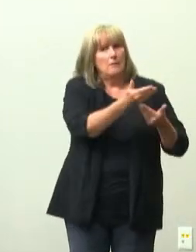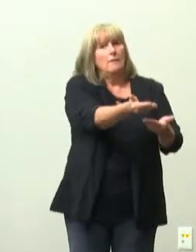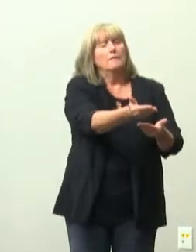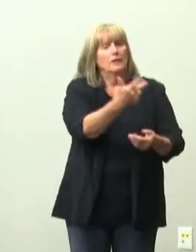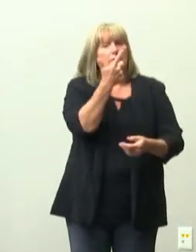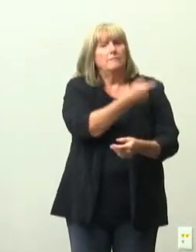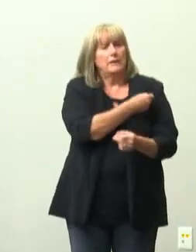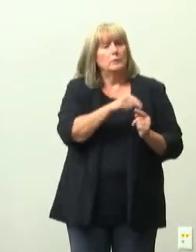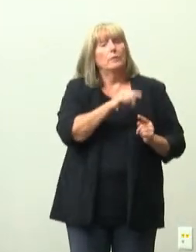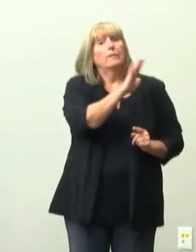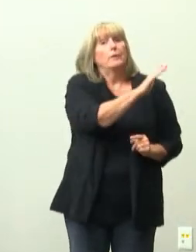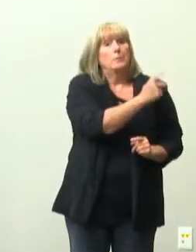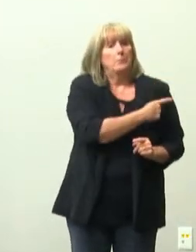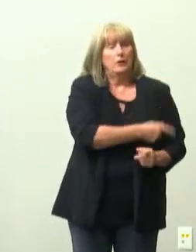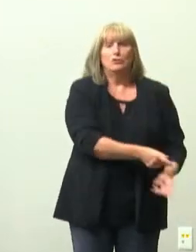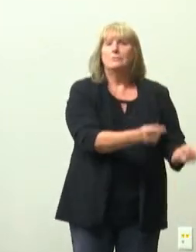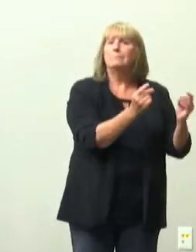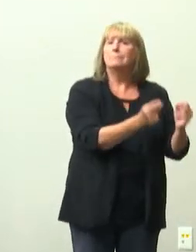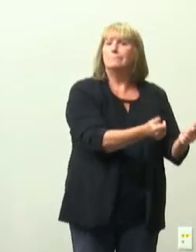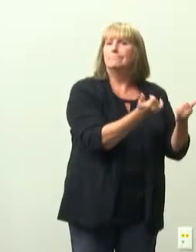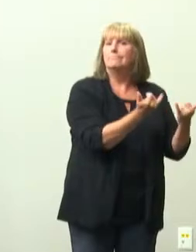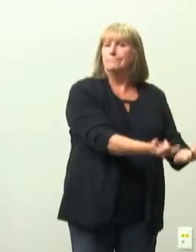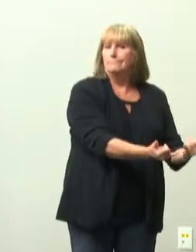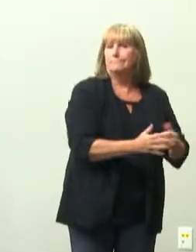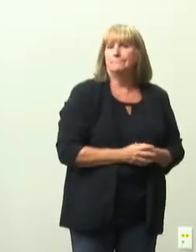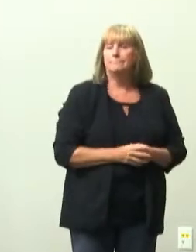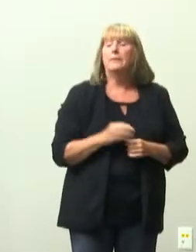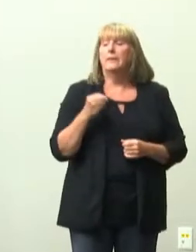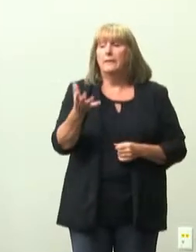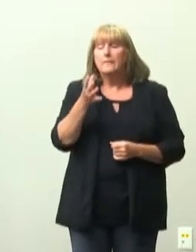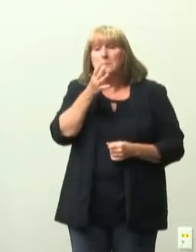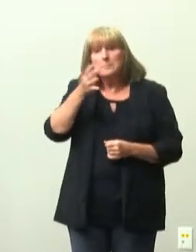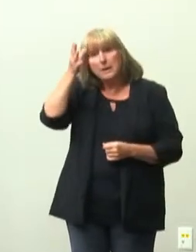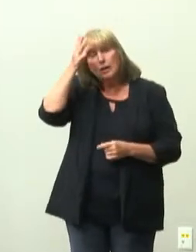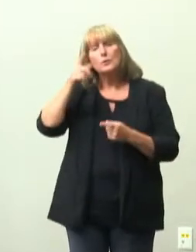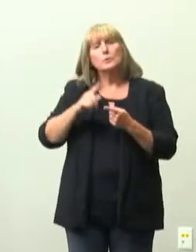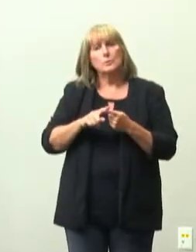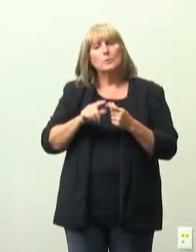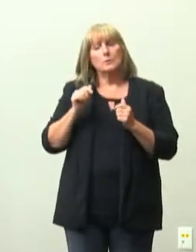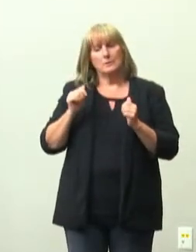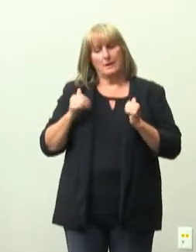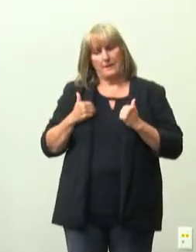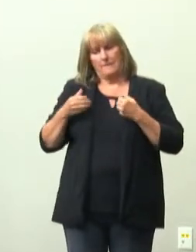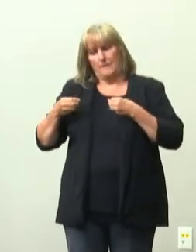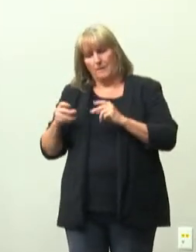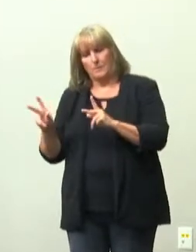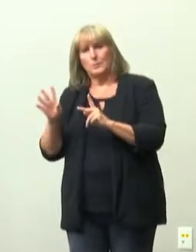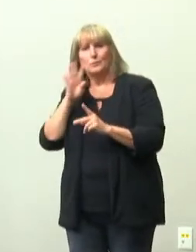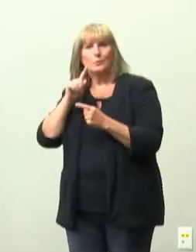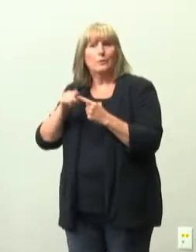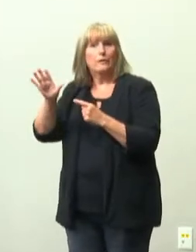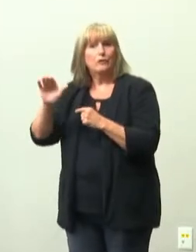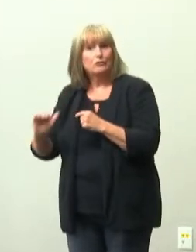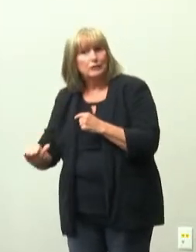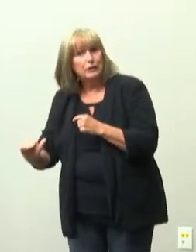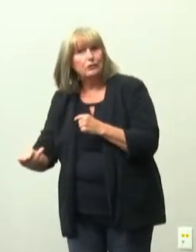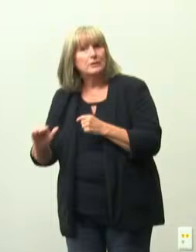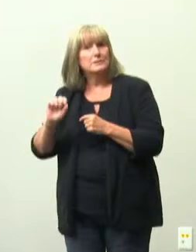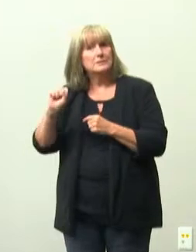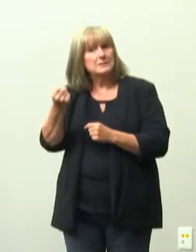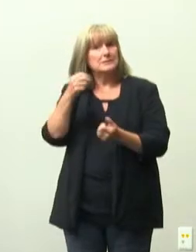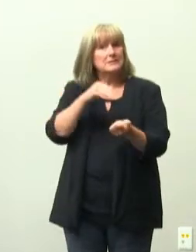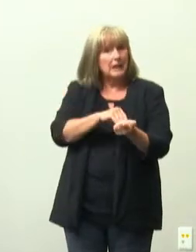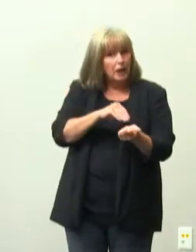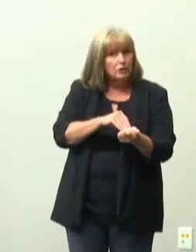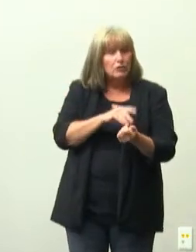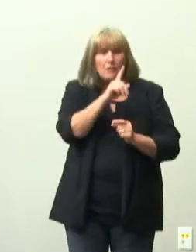to their patients on site. This gives parents an opportunity to talk to their child's healthcare provider about the vaccine